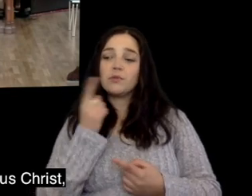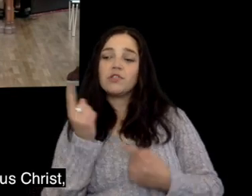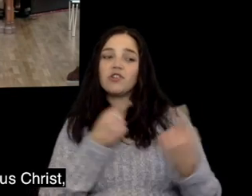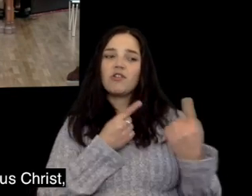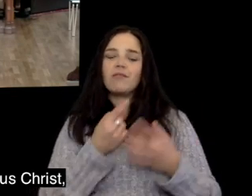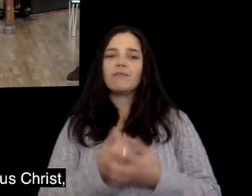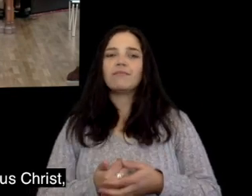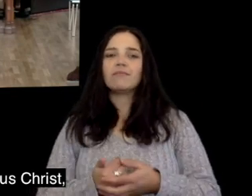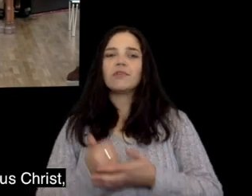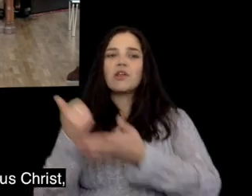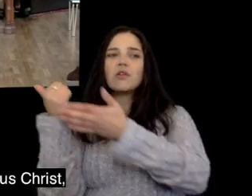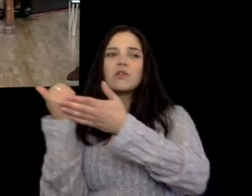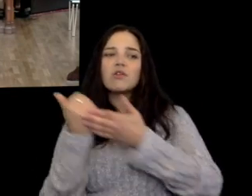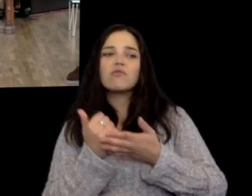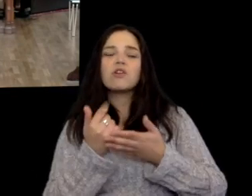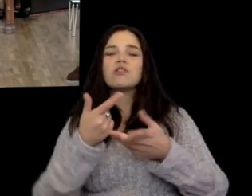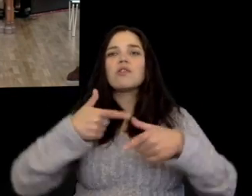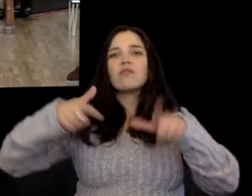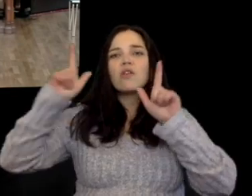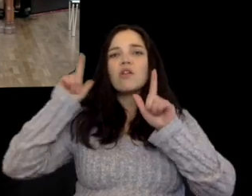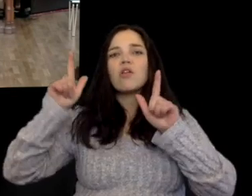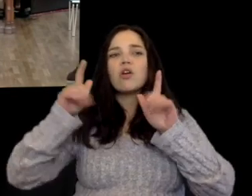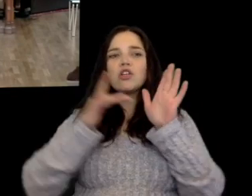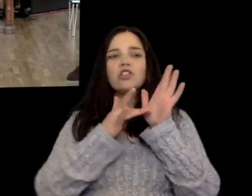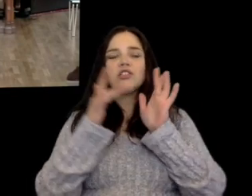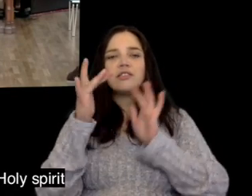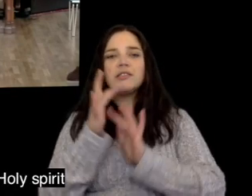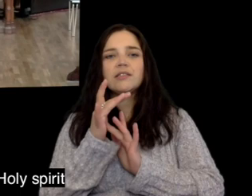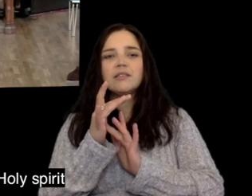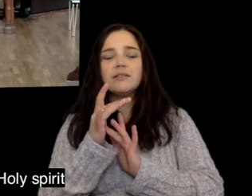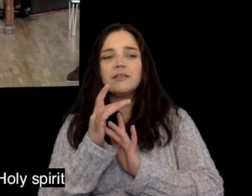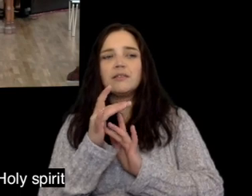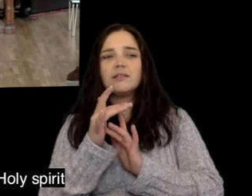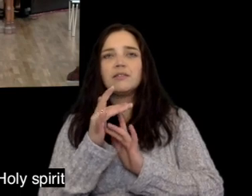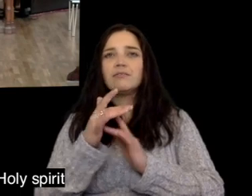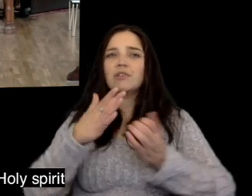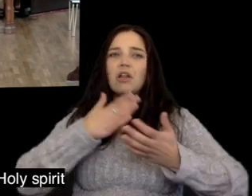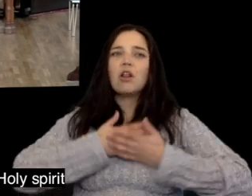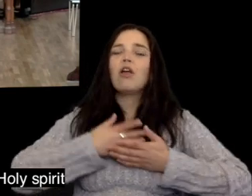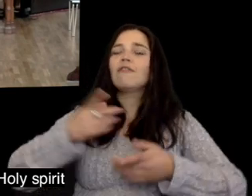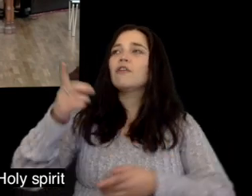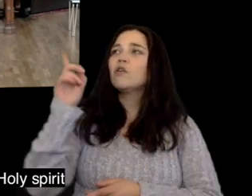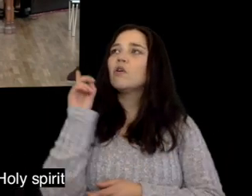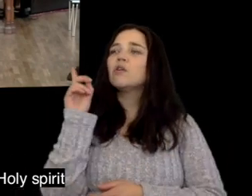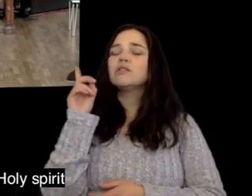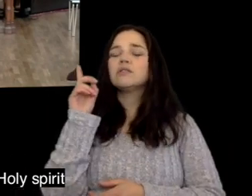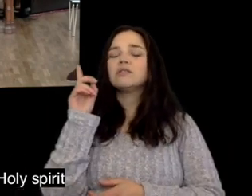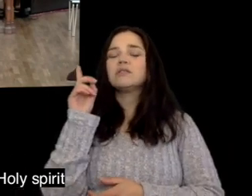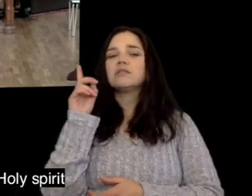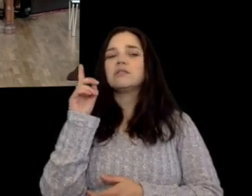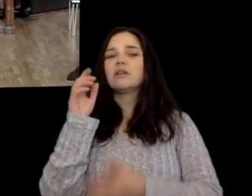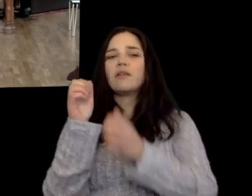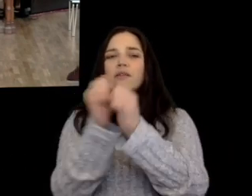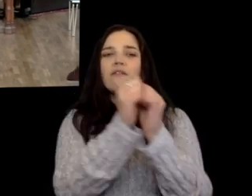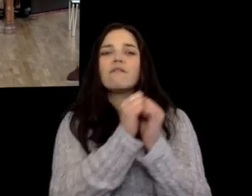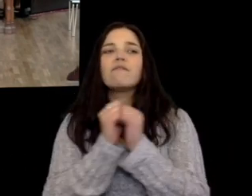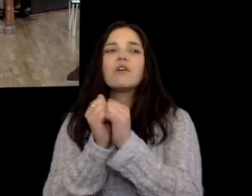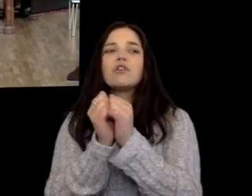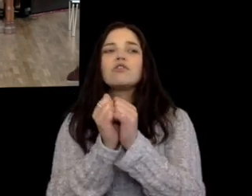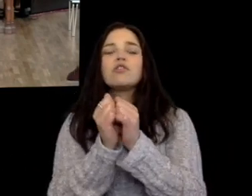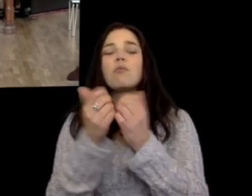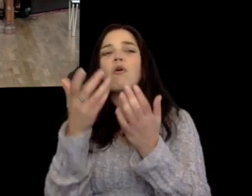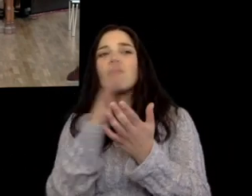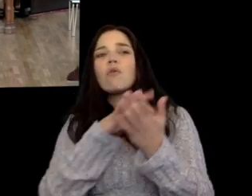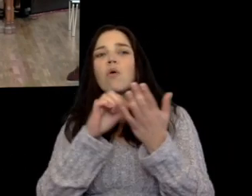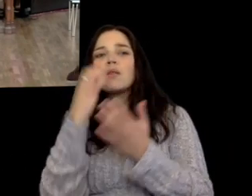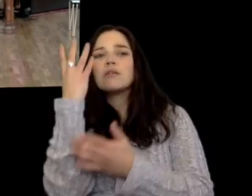one another. The grace of the Lord Jesus Christ, the love of God, and the fellowship of the